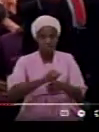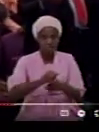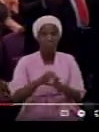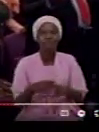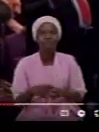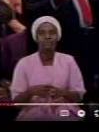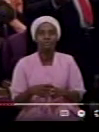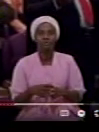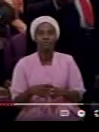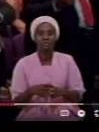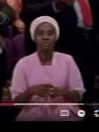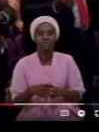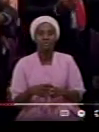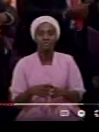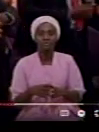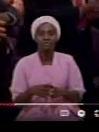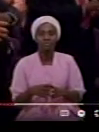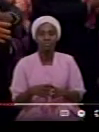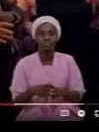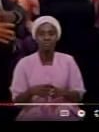You say you are saved,